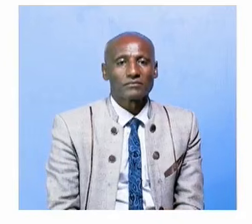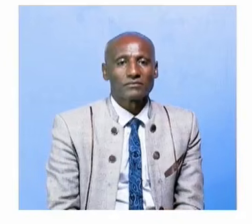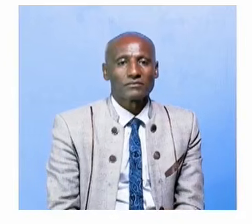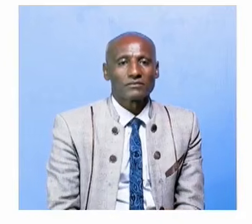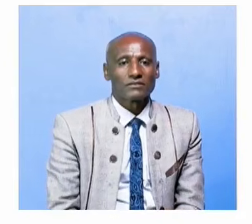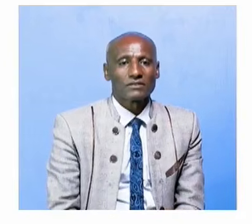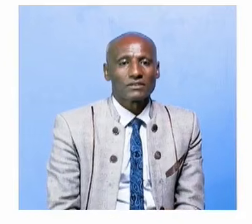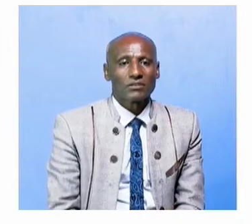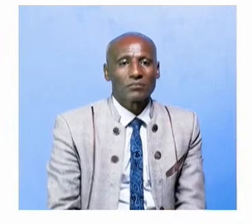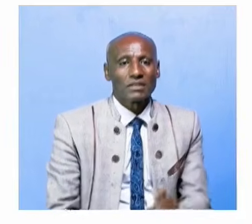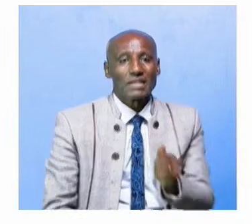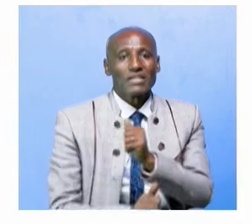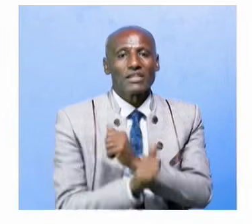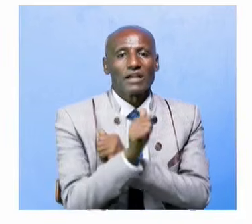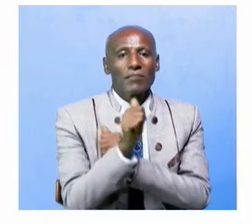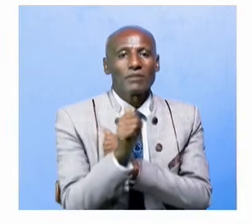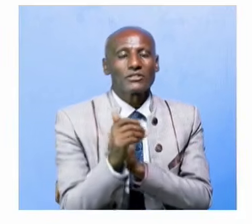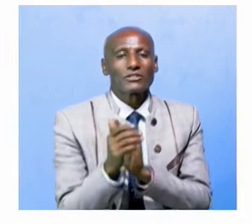damage